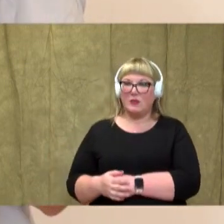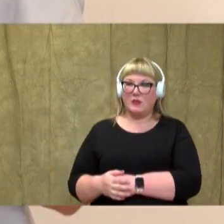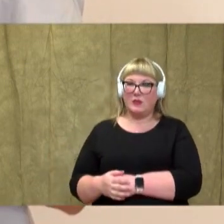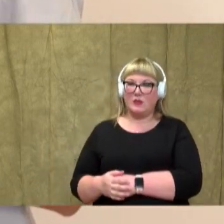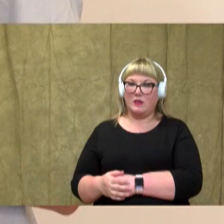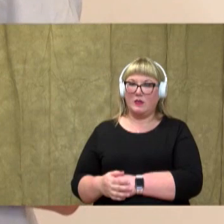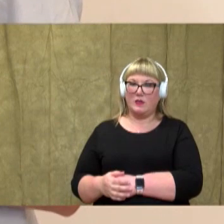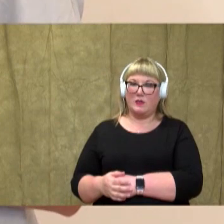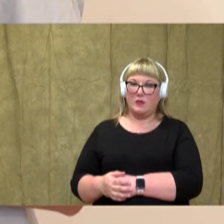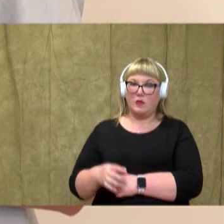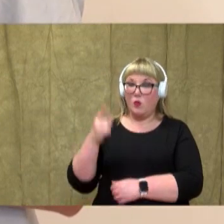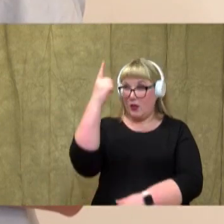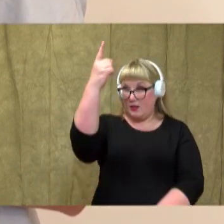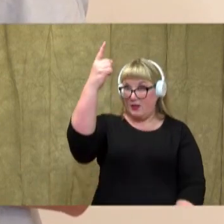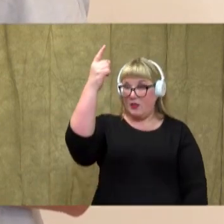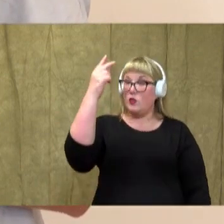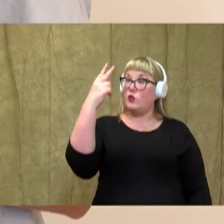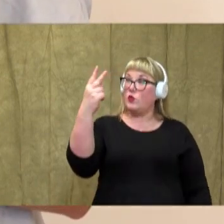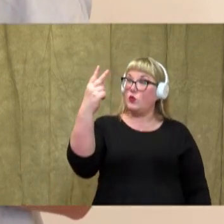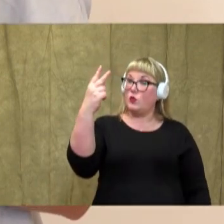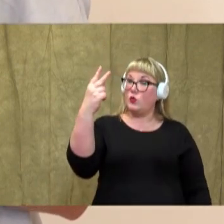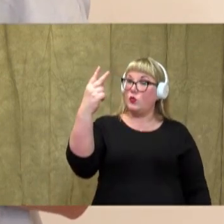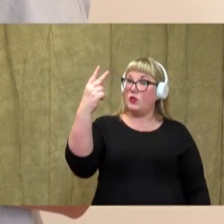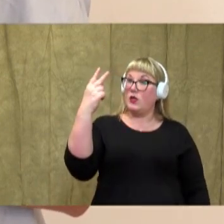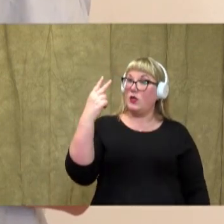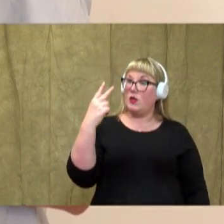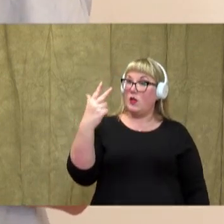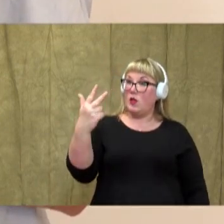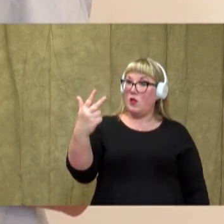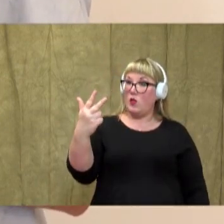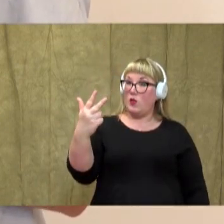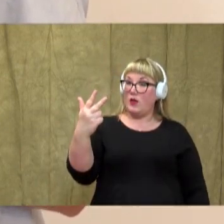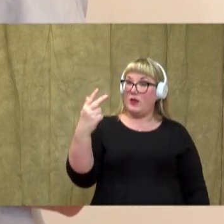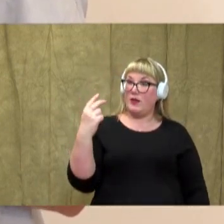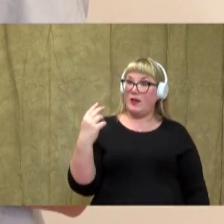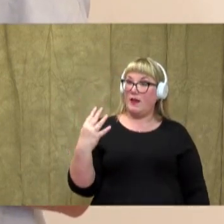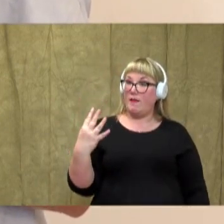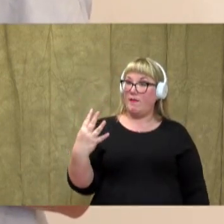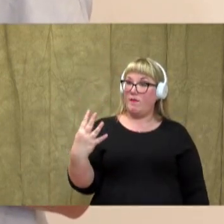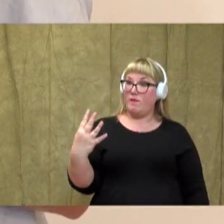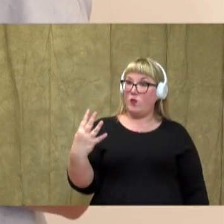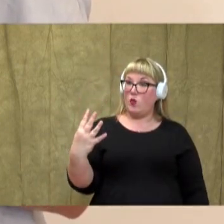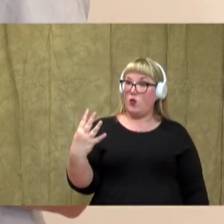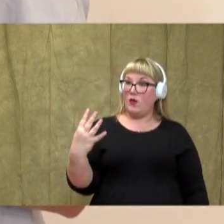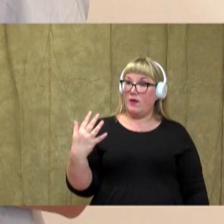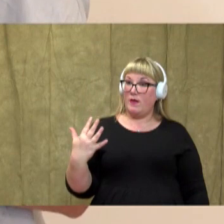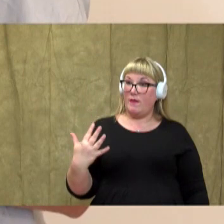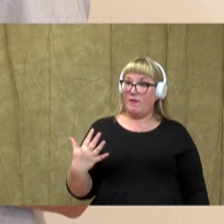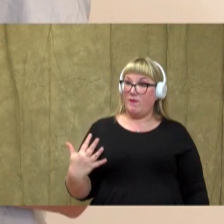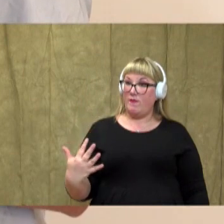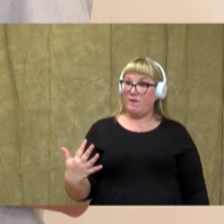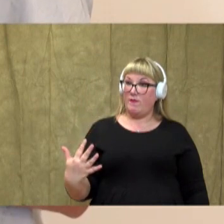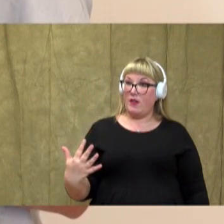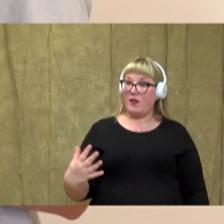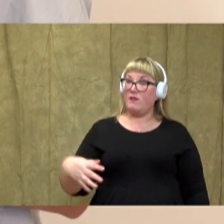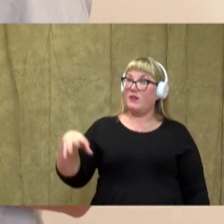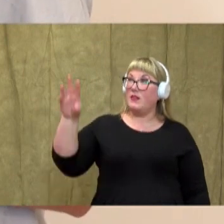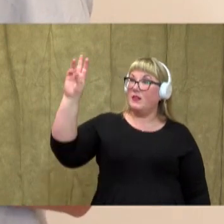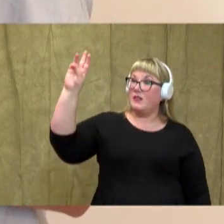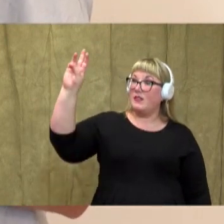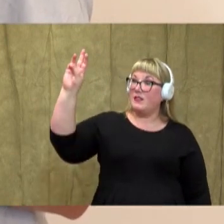start with the 1. 1, 2, 3, 4,